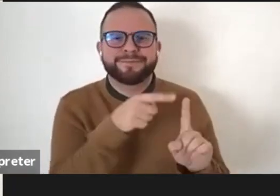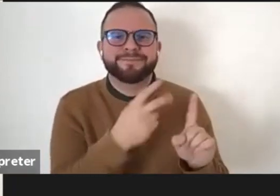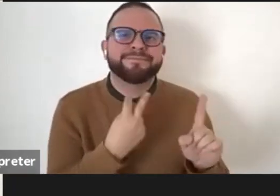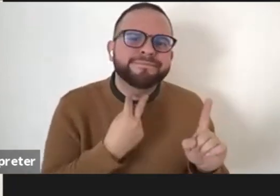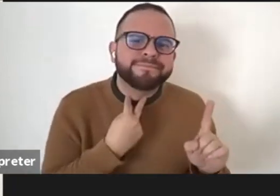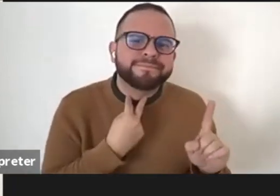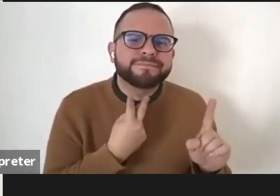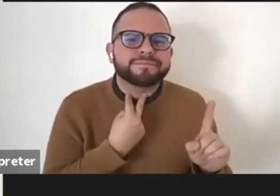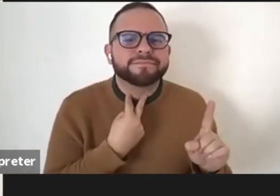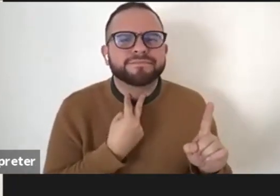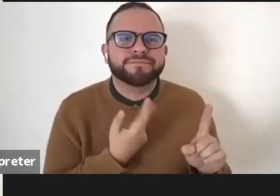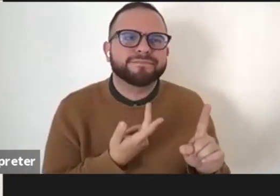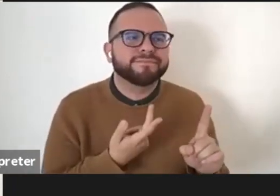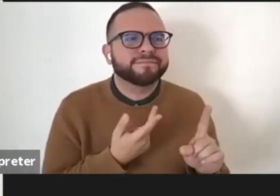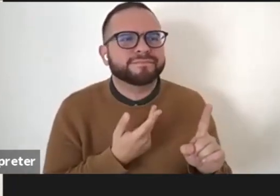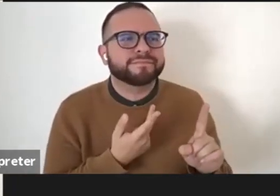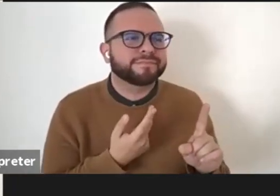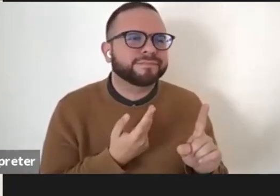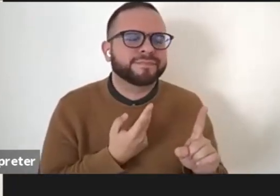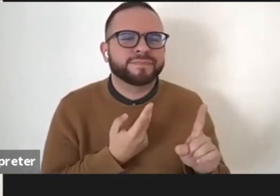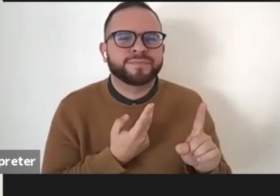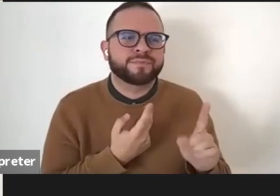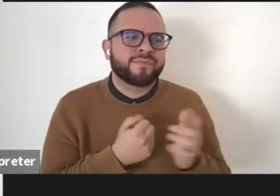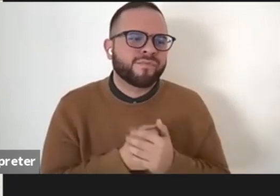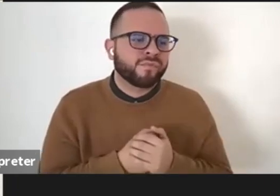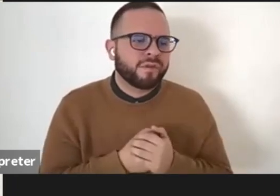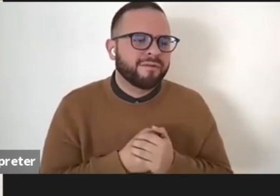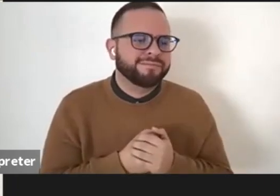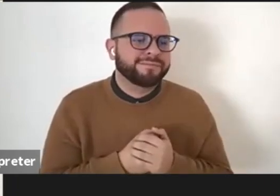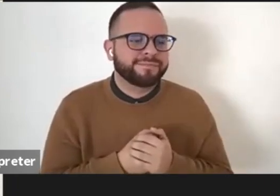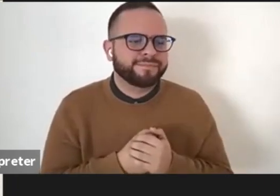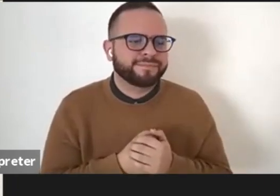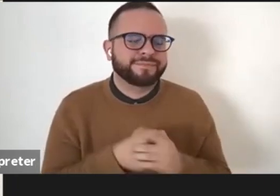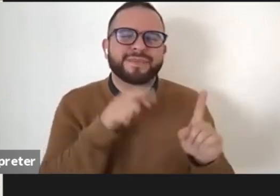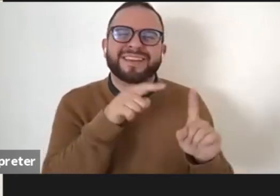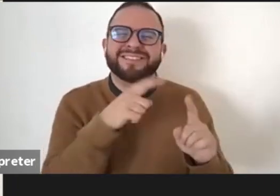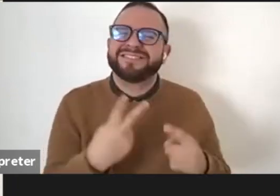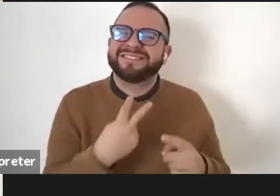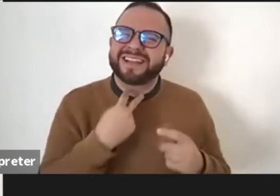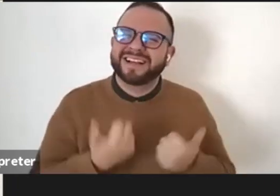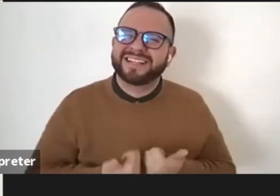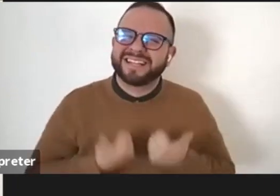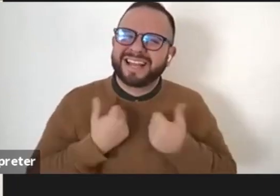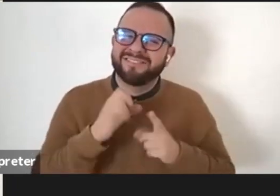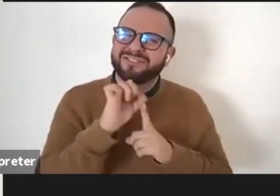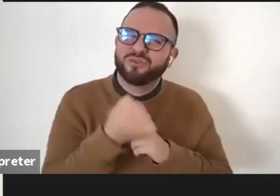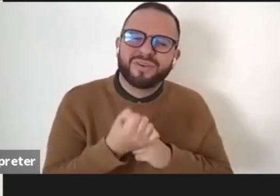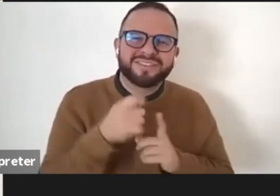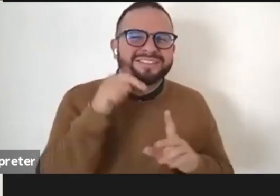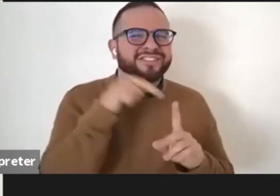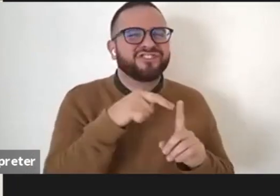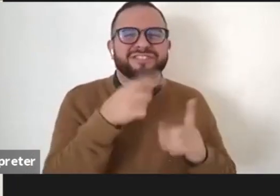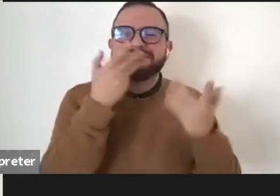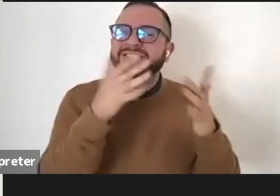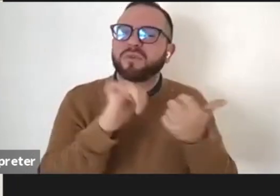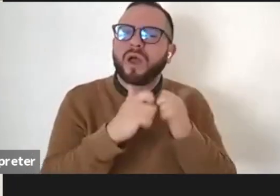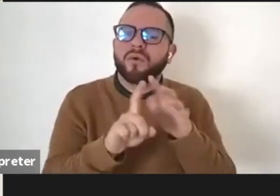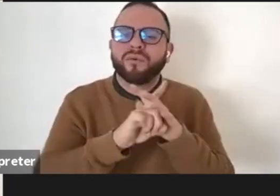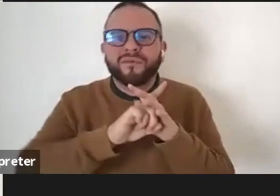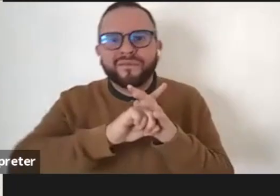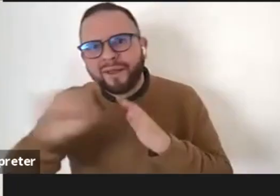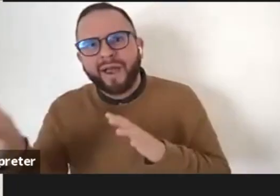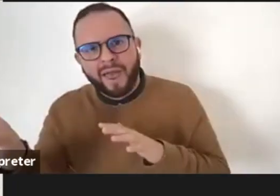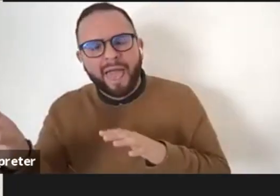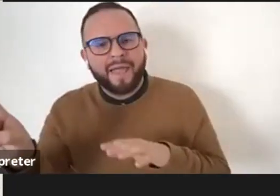in a life situation where she doesn't really know how to get out, and she's waiting for someone to save her.